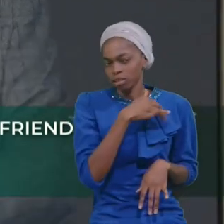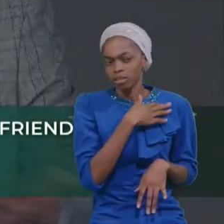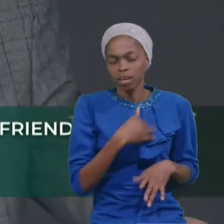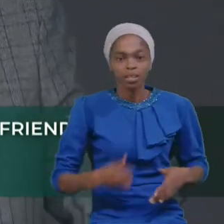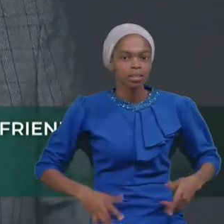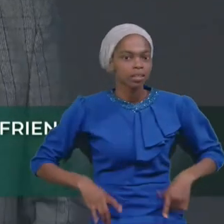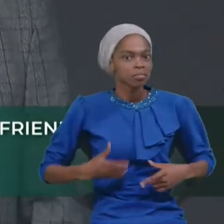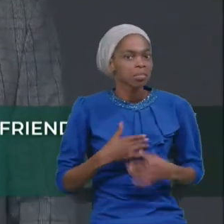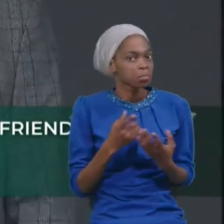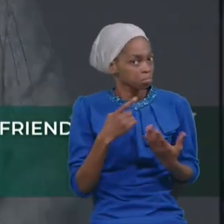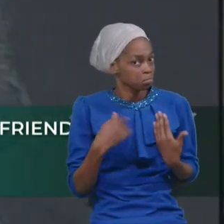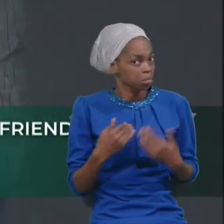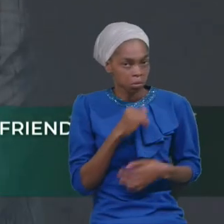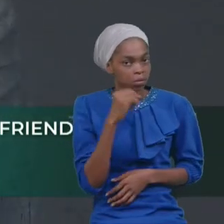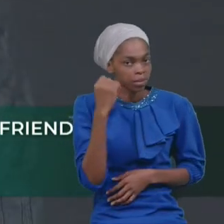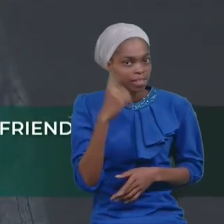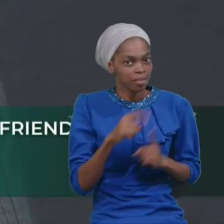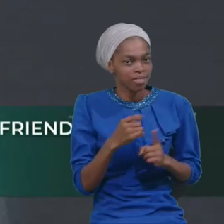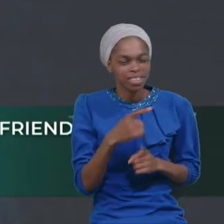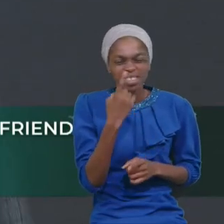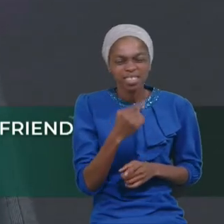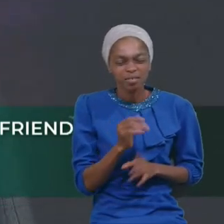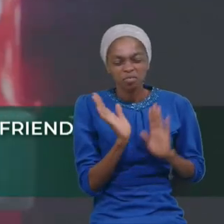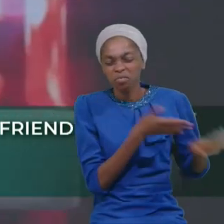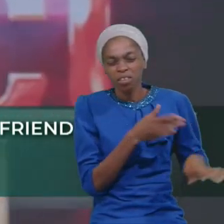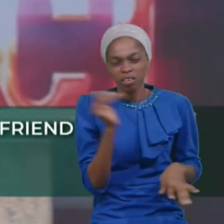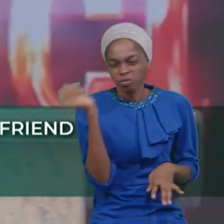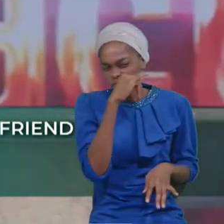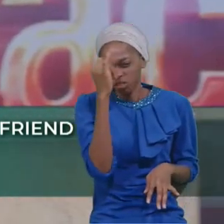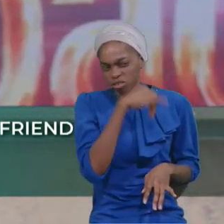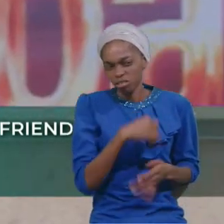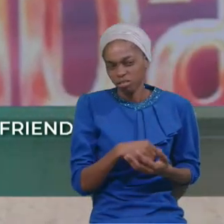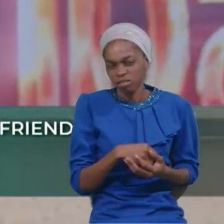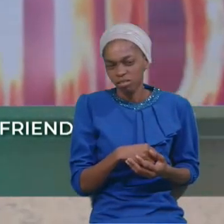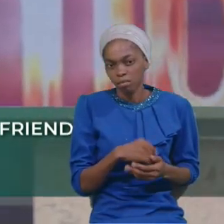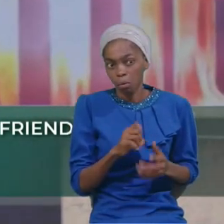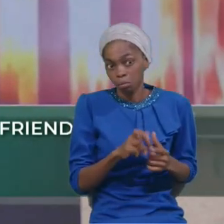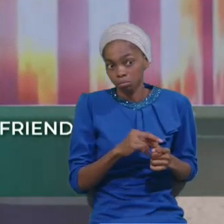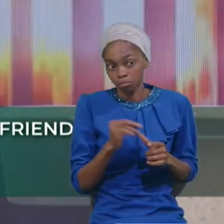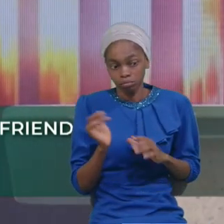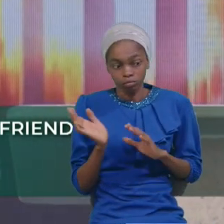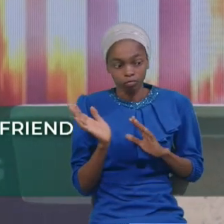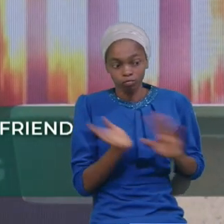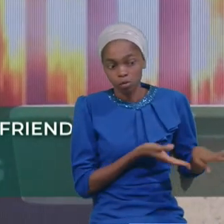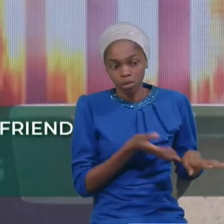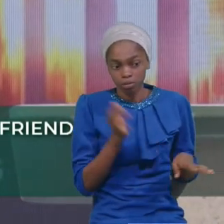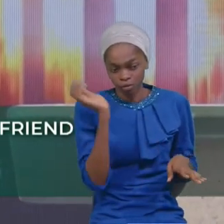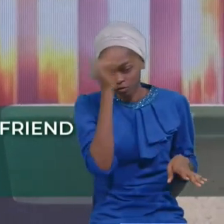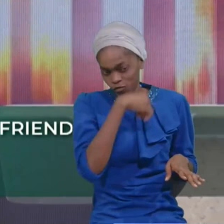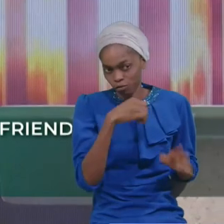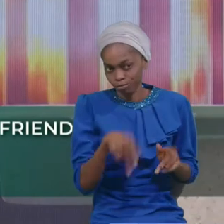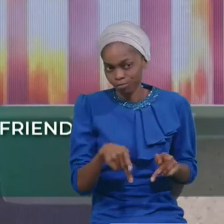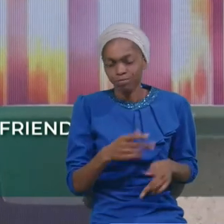foolish, forsake the fool. Now, let me explain. A king many years ago